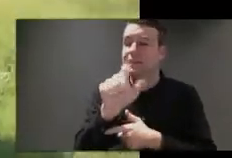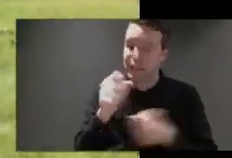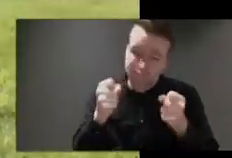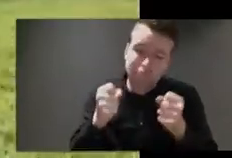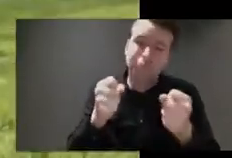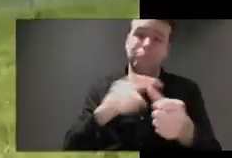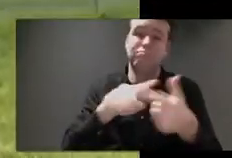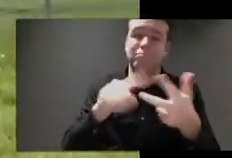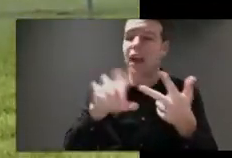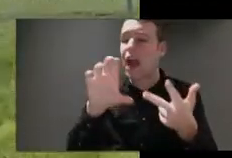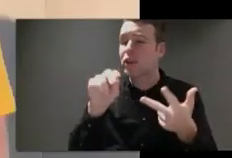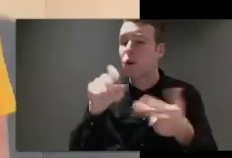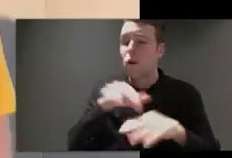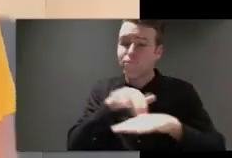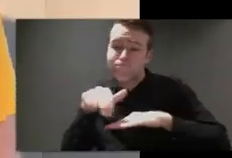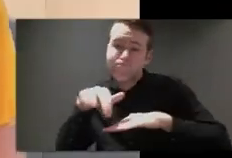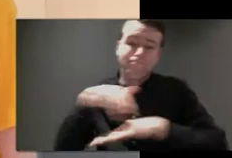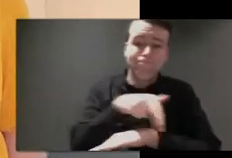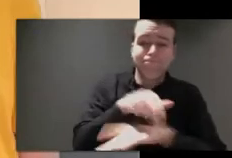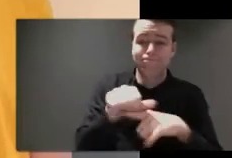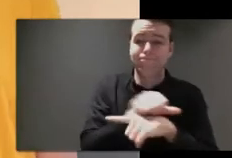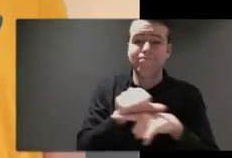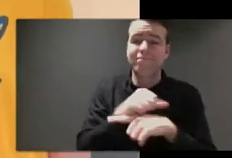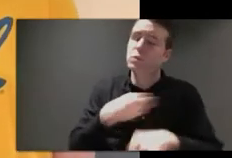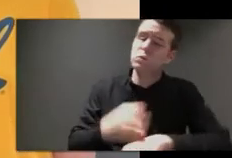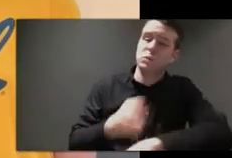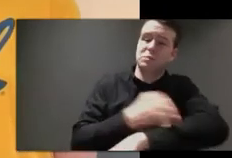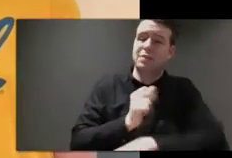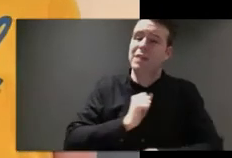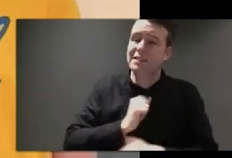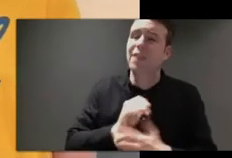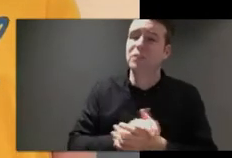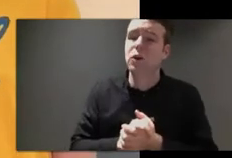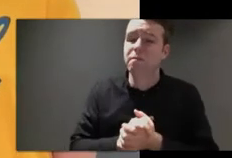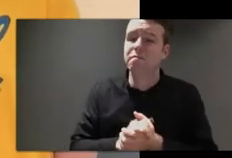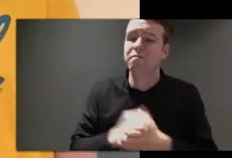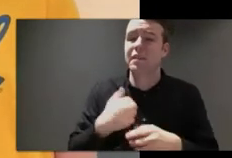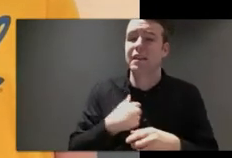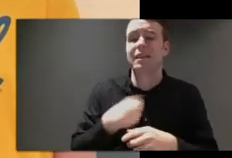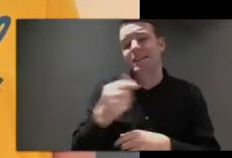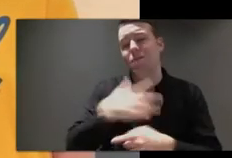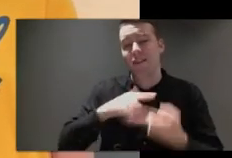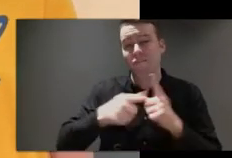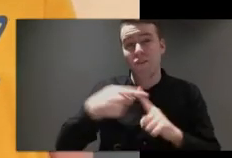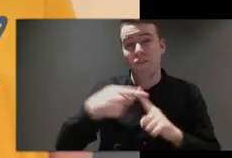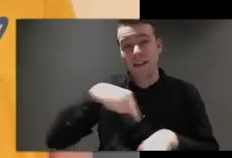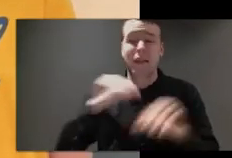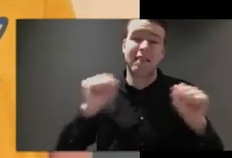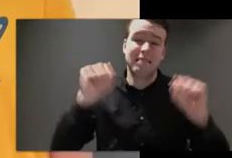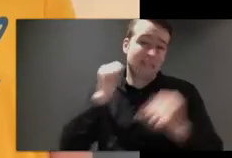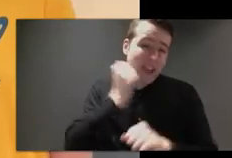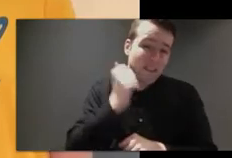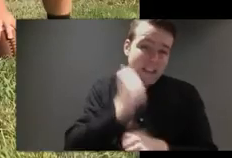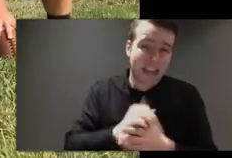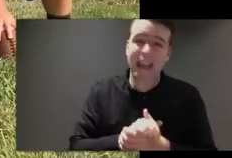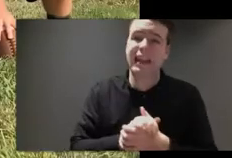then cone drills to work on my football footwork. I've just been trying to better myself, so I've hit up a couple of my friends and we lift almost every day.